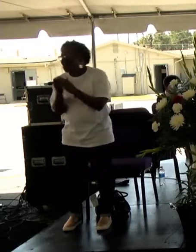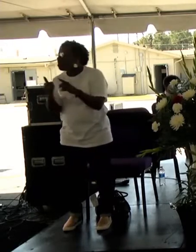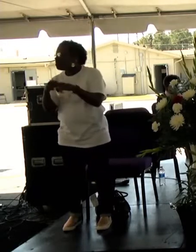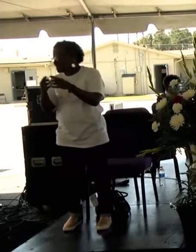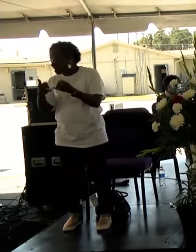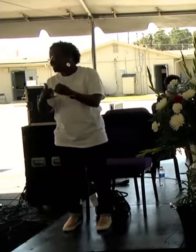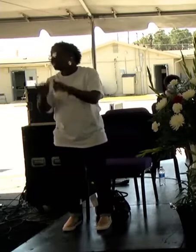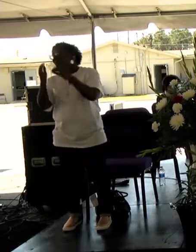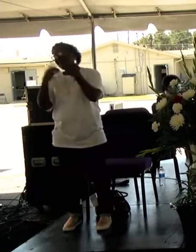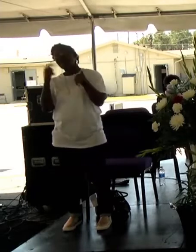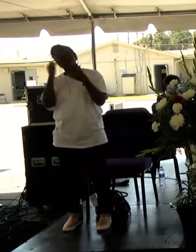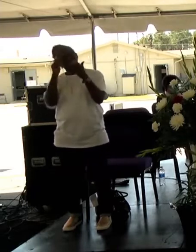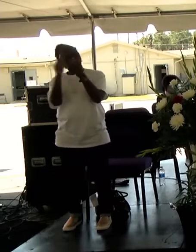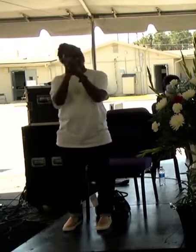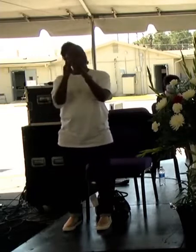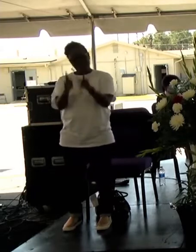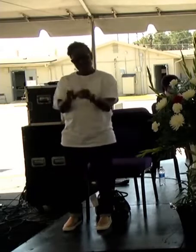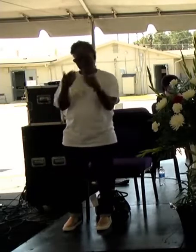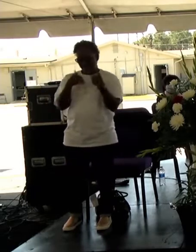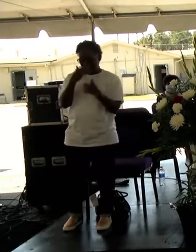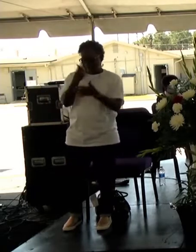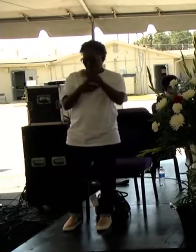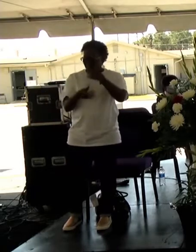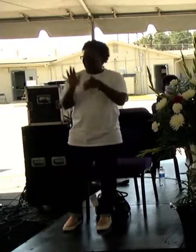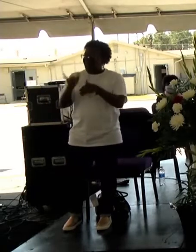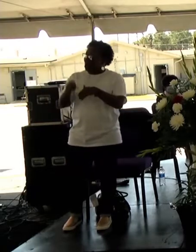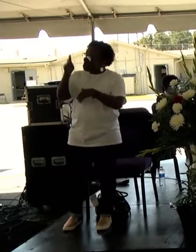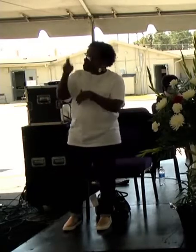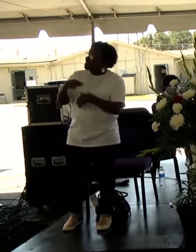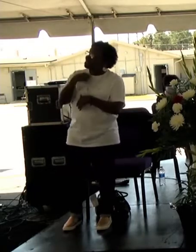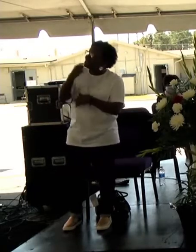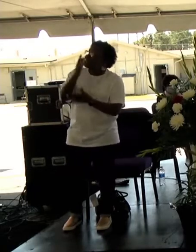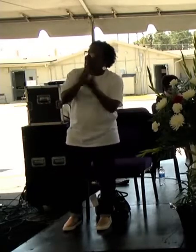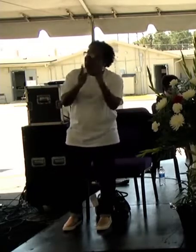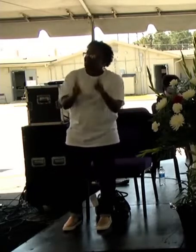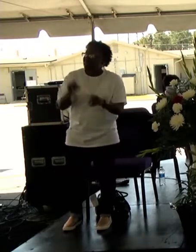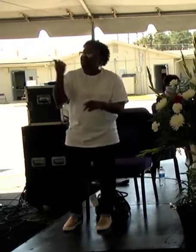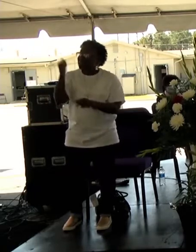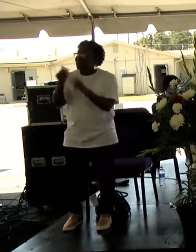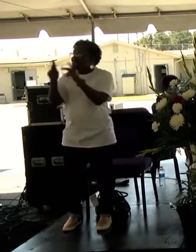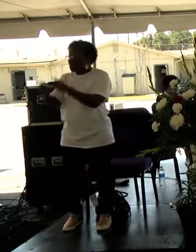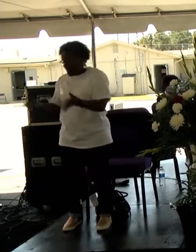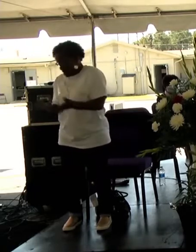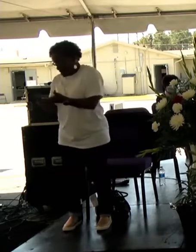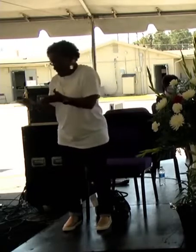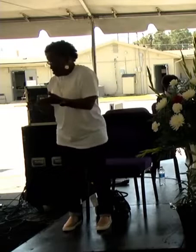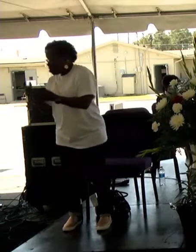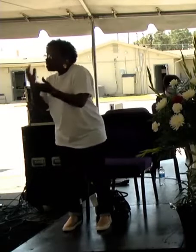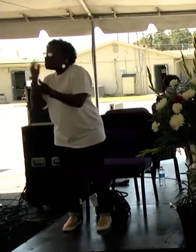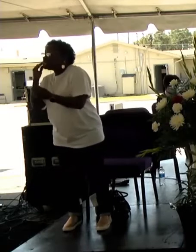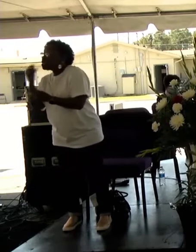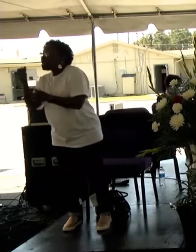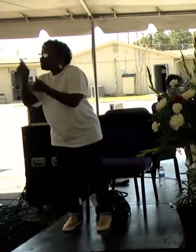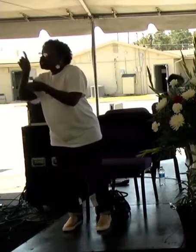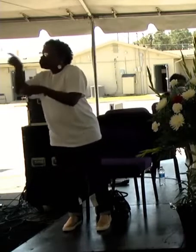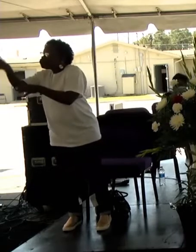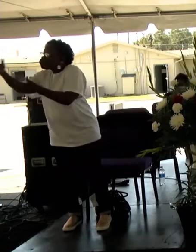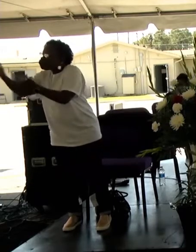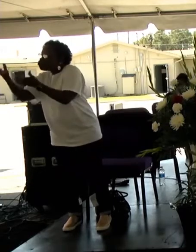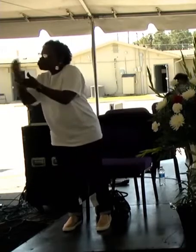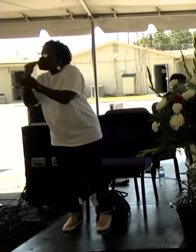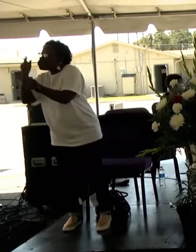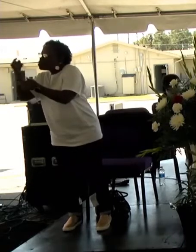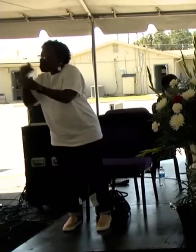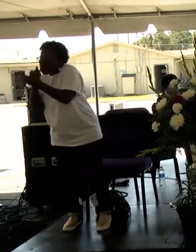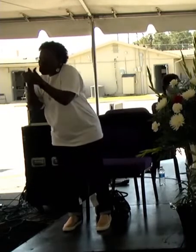got a testimony. I got something I got to tell somebody. And is there anybody in here that say, I just want to know him a little bit closer? There used to be